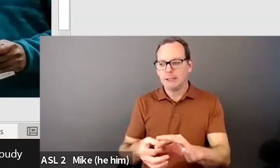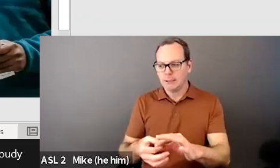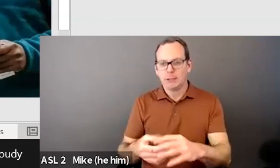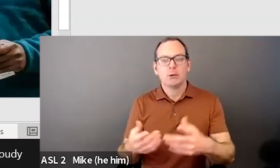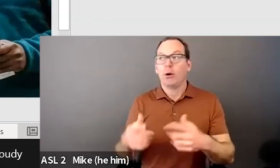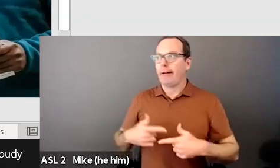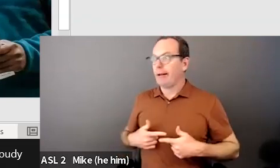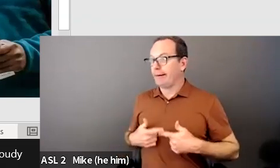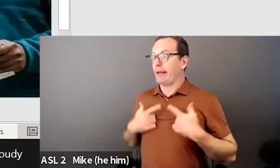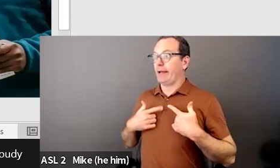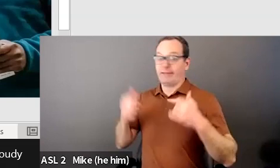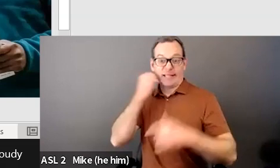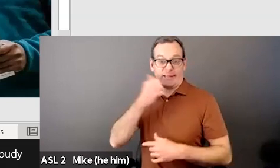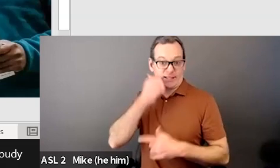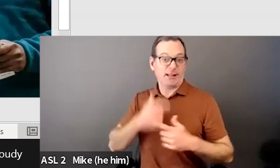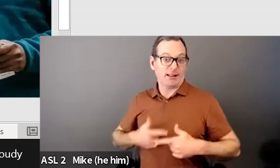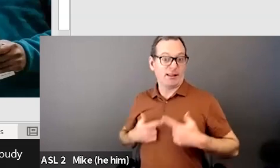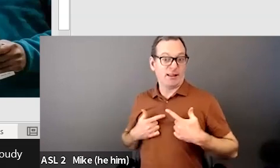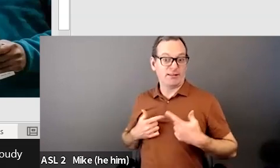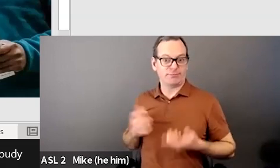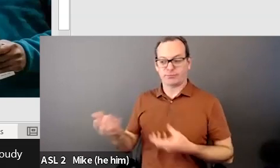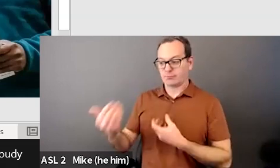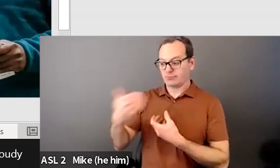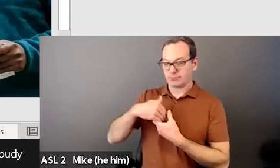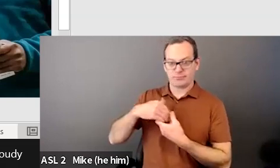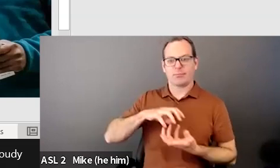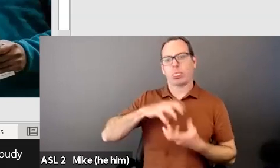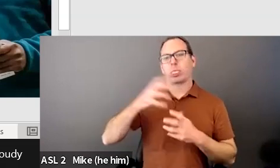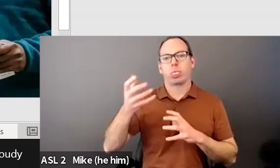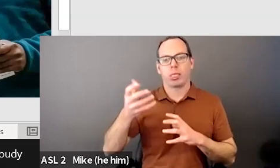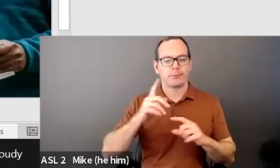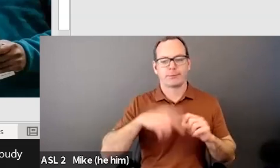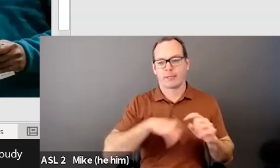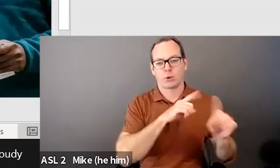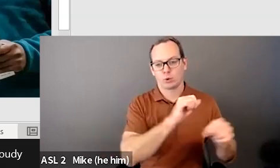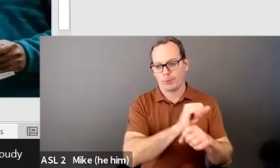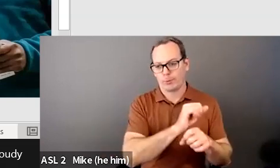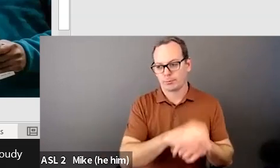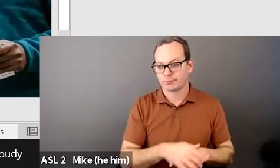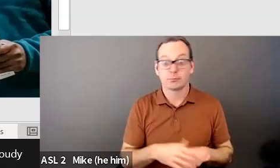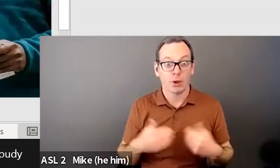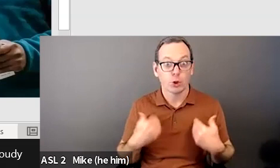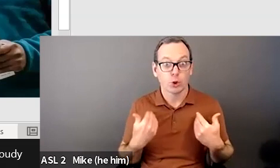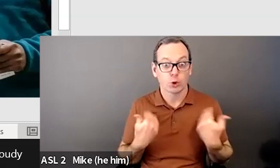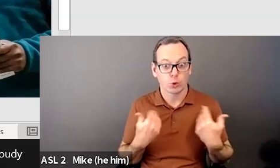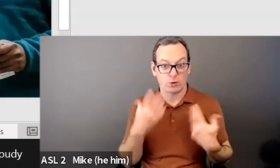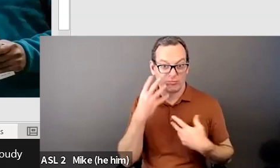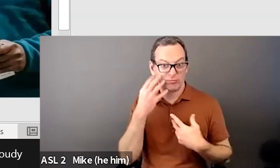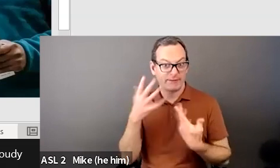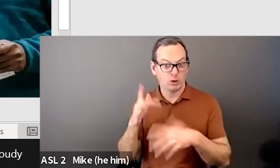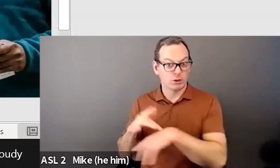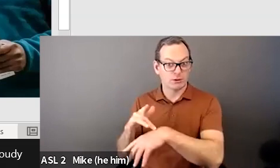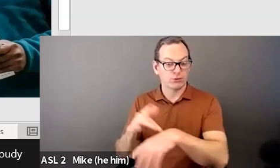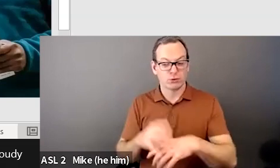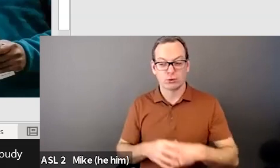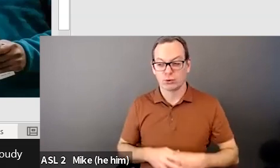Not all of our youth are supported by family. So that's something to think about as well. Our youth were quite unique in this program, in that not